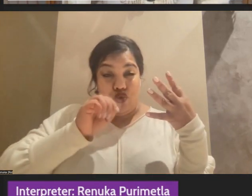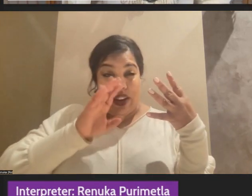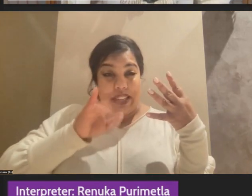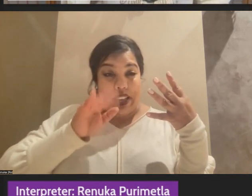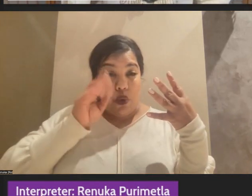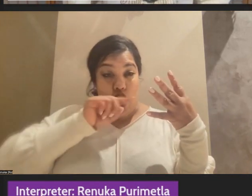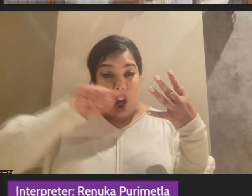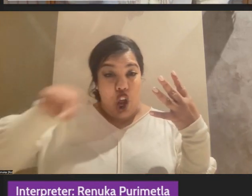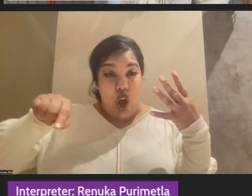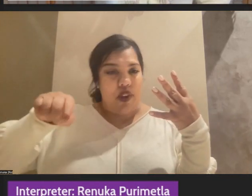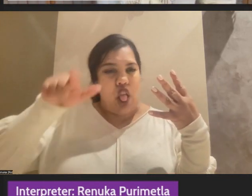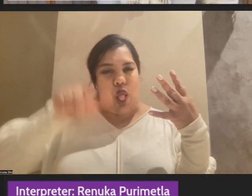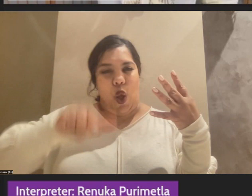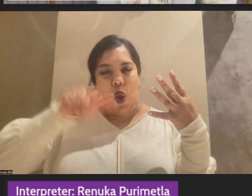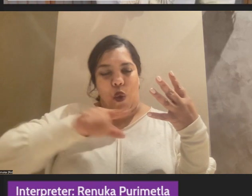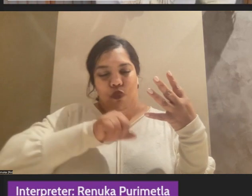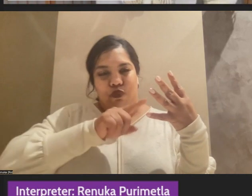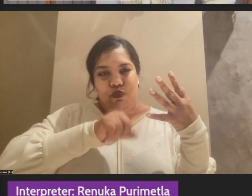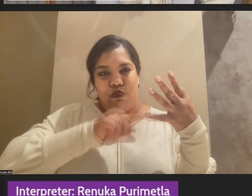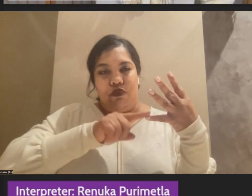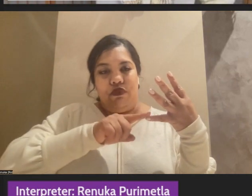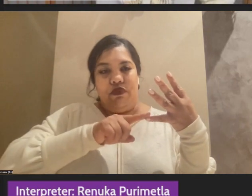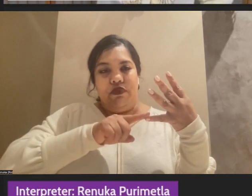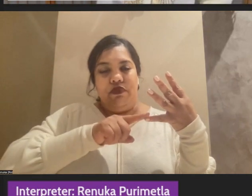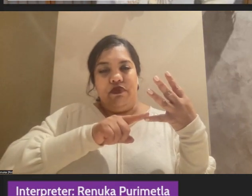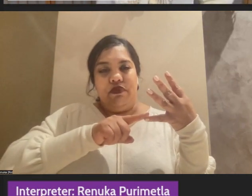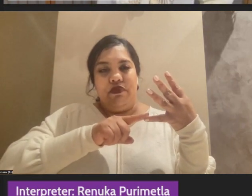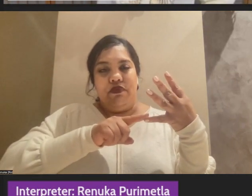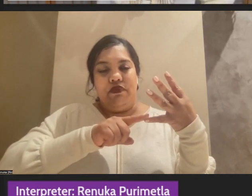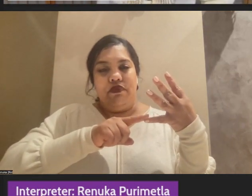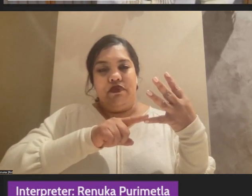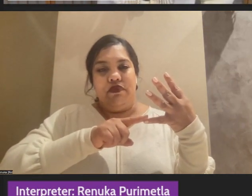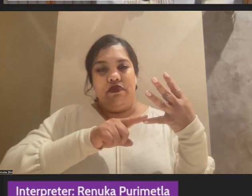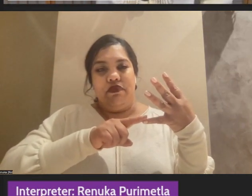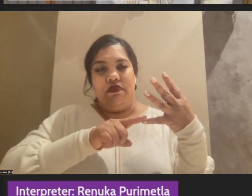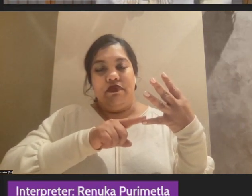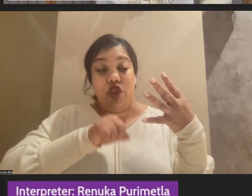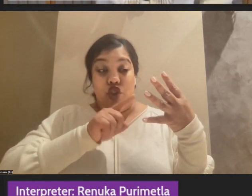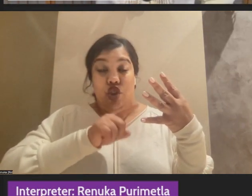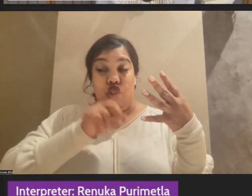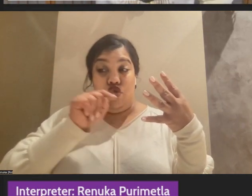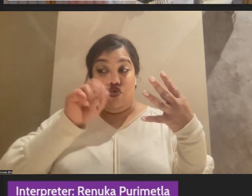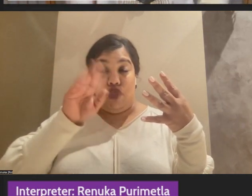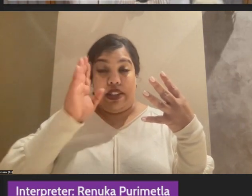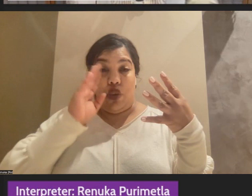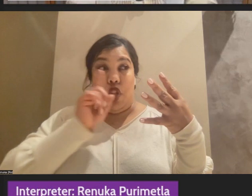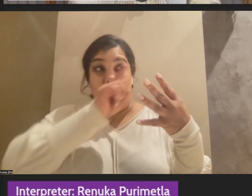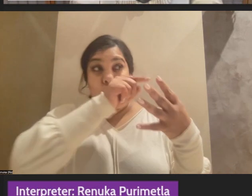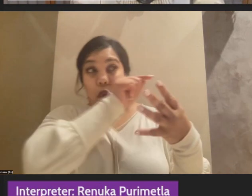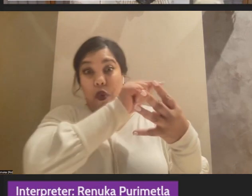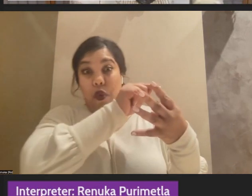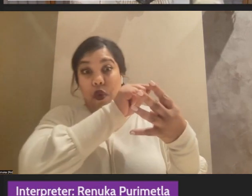The probability of Tracy going there, very high. Now, what's there? Some other restaurant.